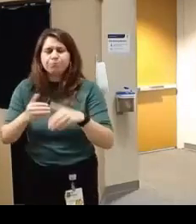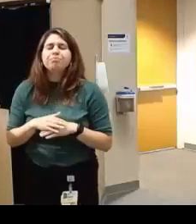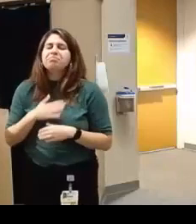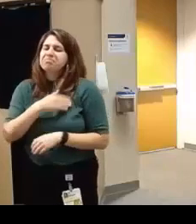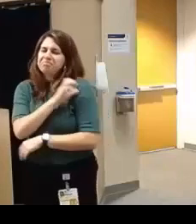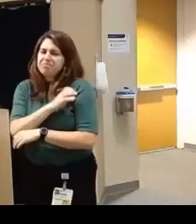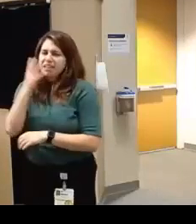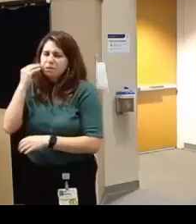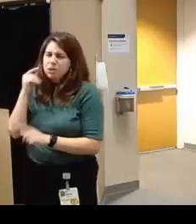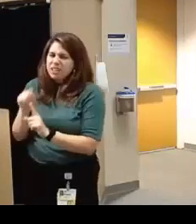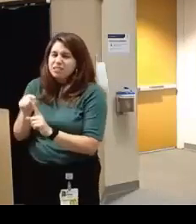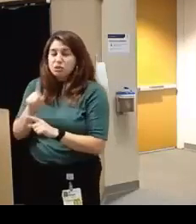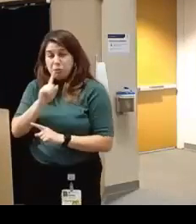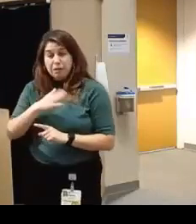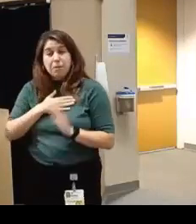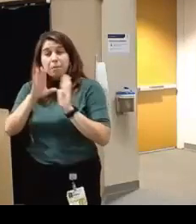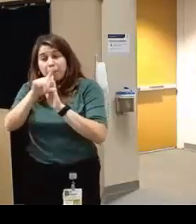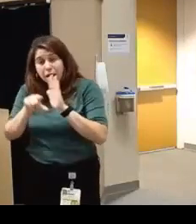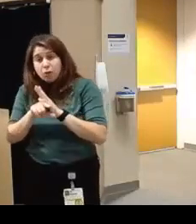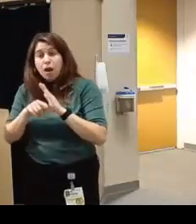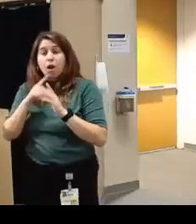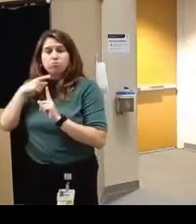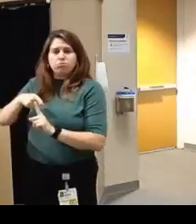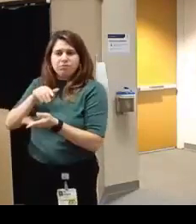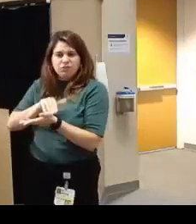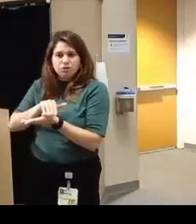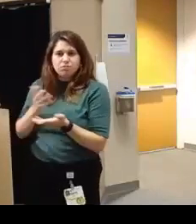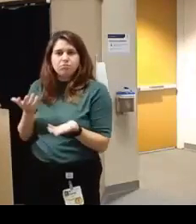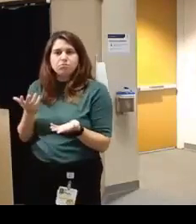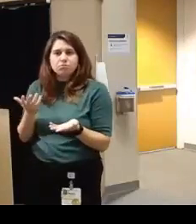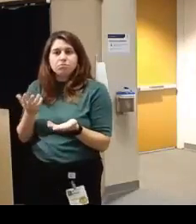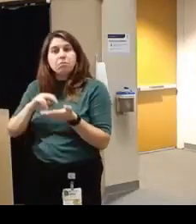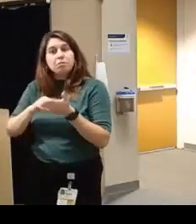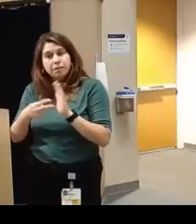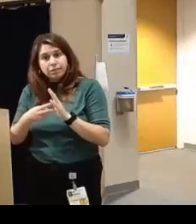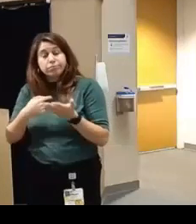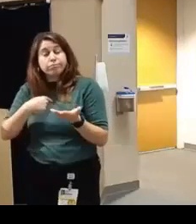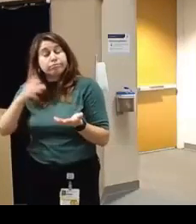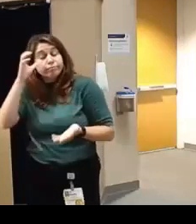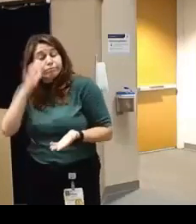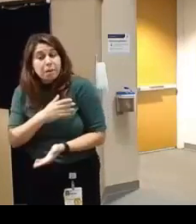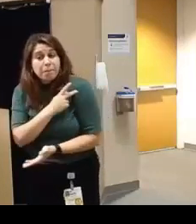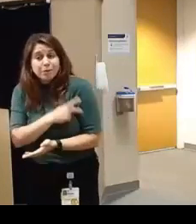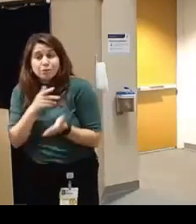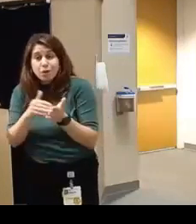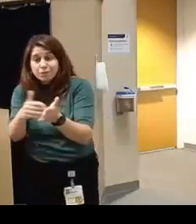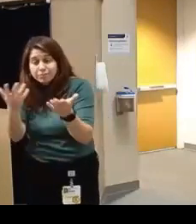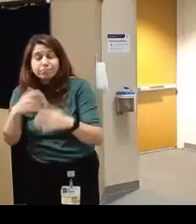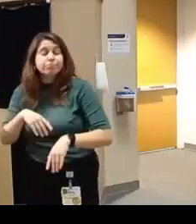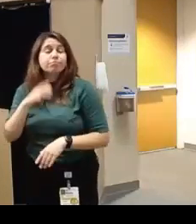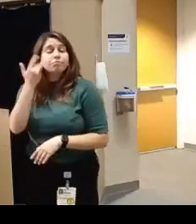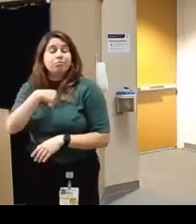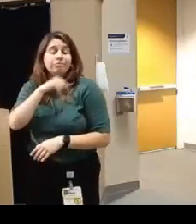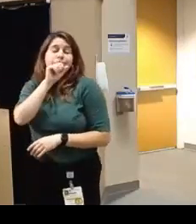experiences. Fundamentally, I'm a physician, and as a physician, I spend a lot of time listening to my patients, and that's one of the things that I love about